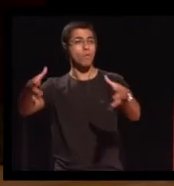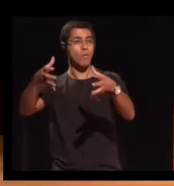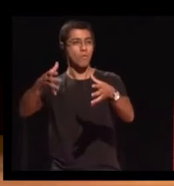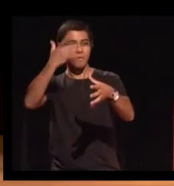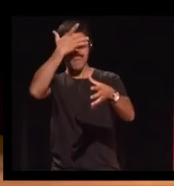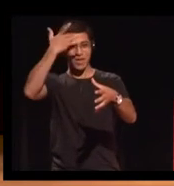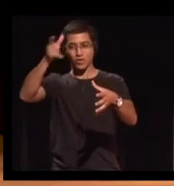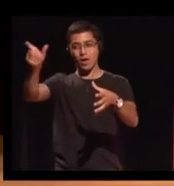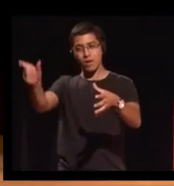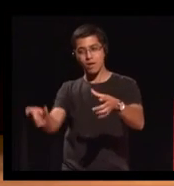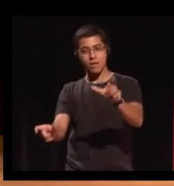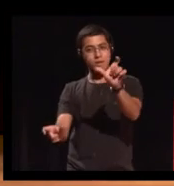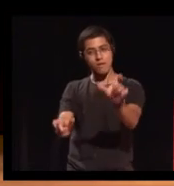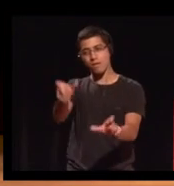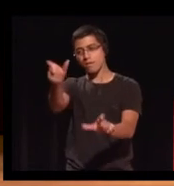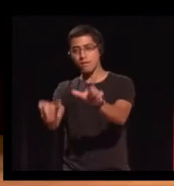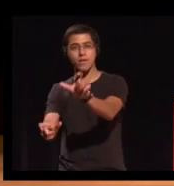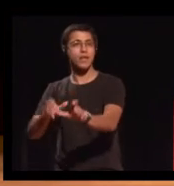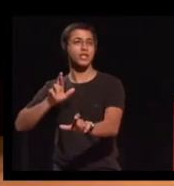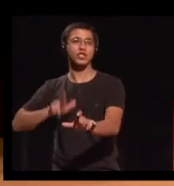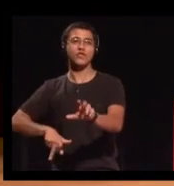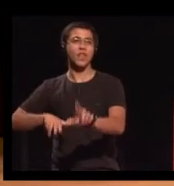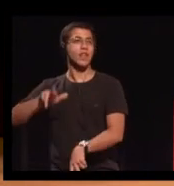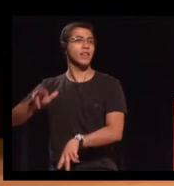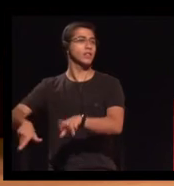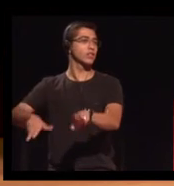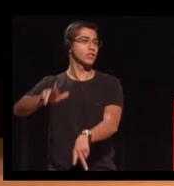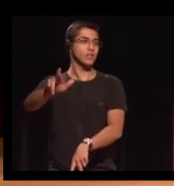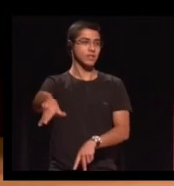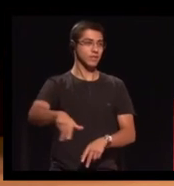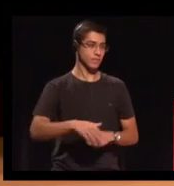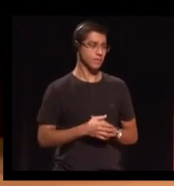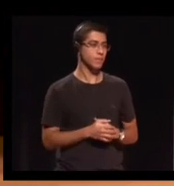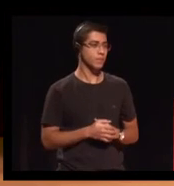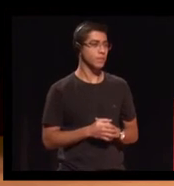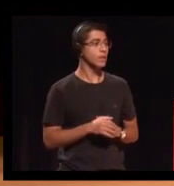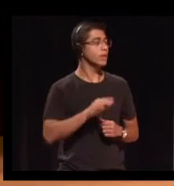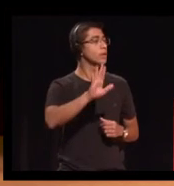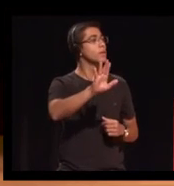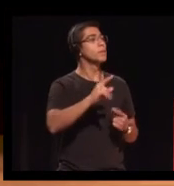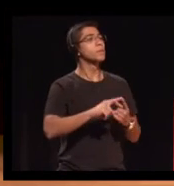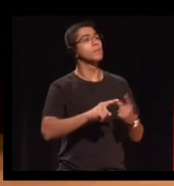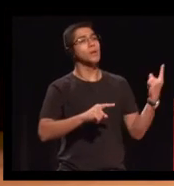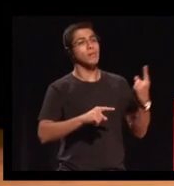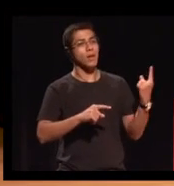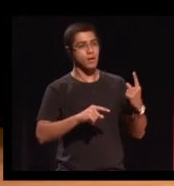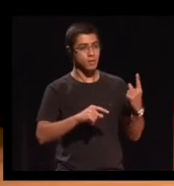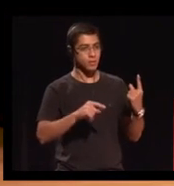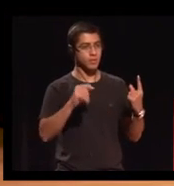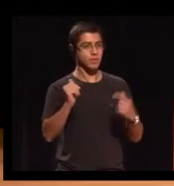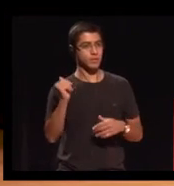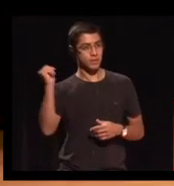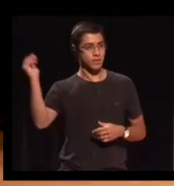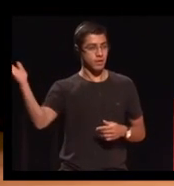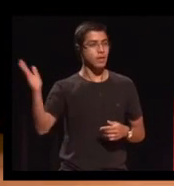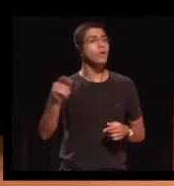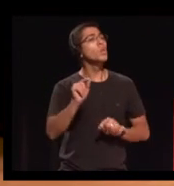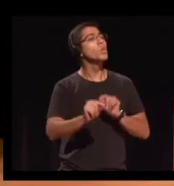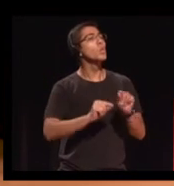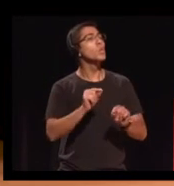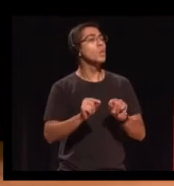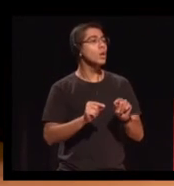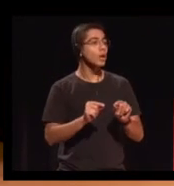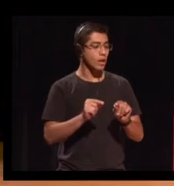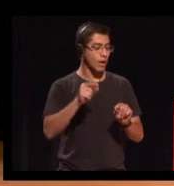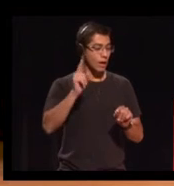the last 3 years. One is on your right, on your left, sorry, the first VR theatrical experience